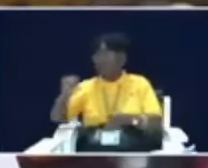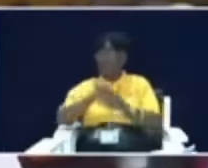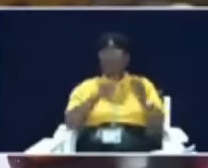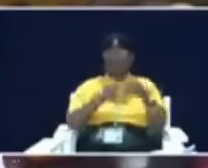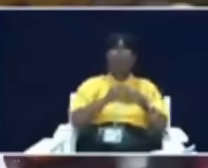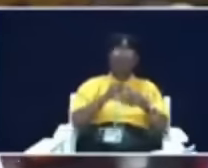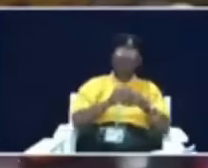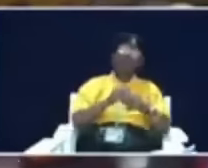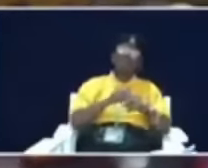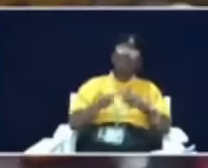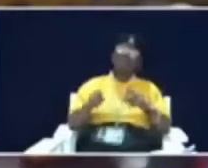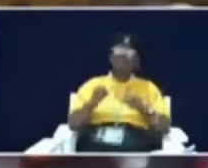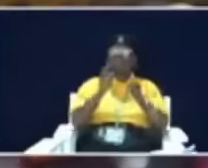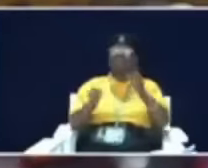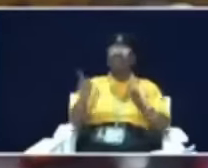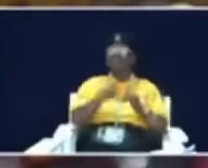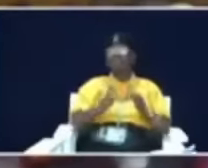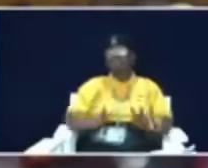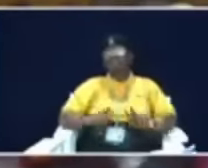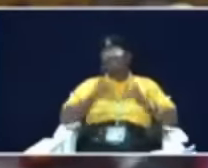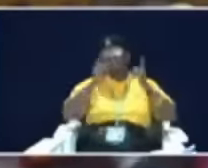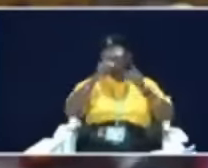But if you are living in sin,